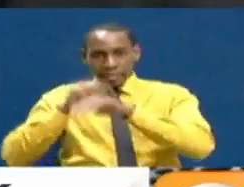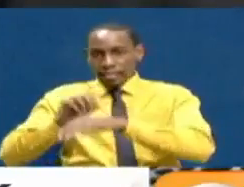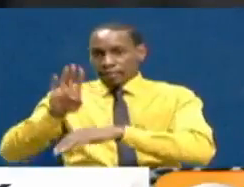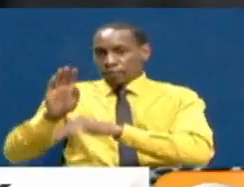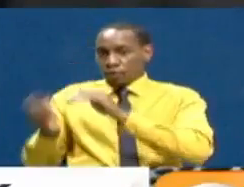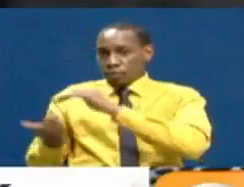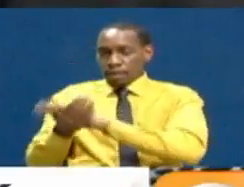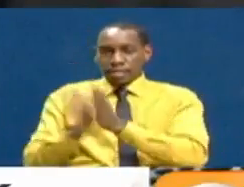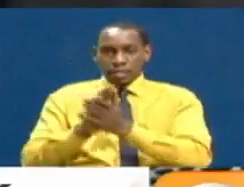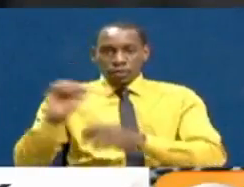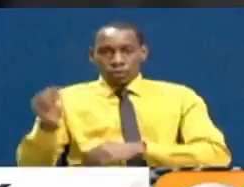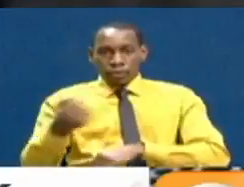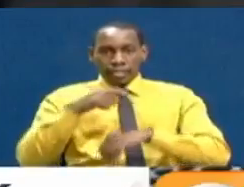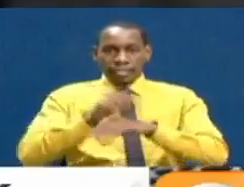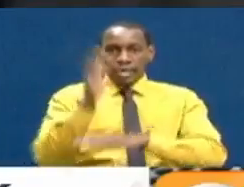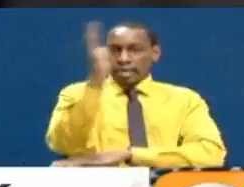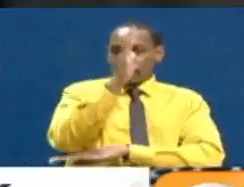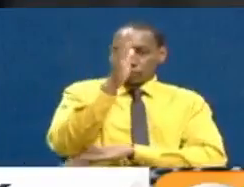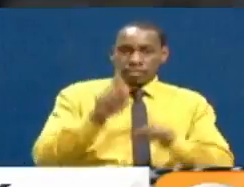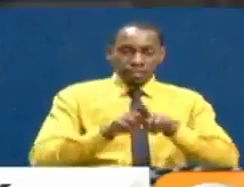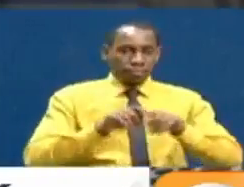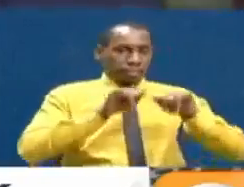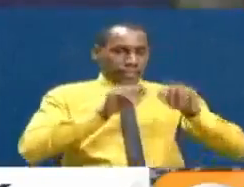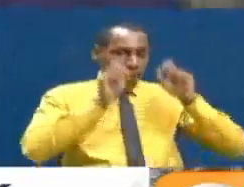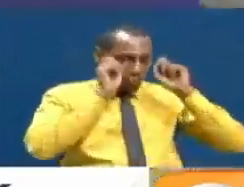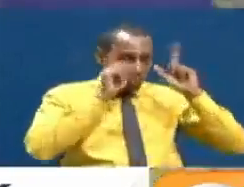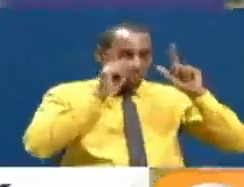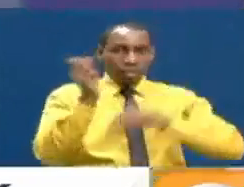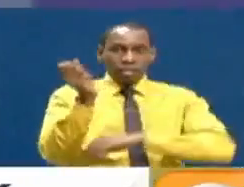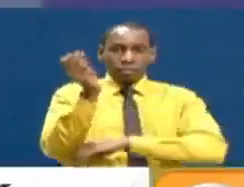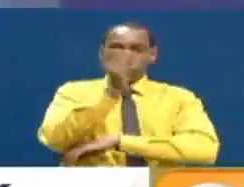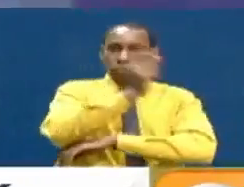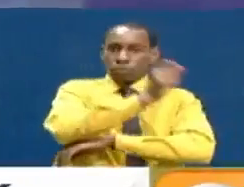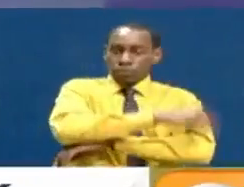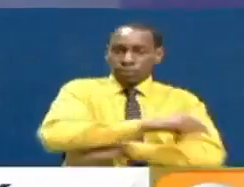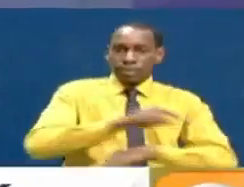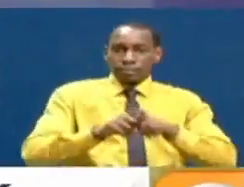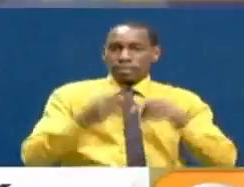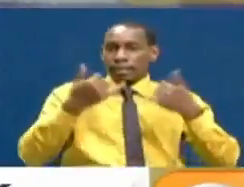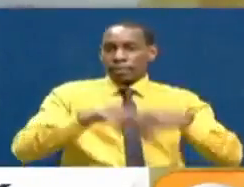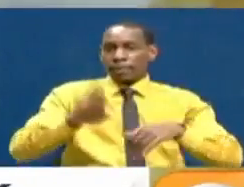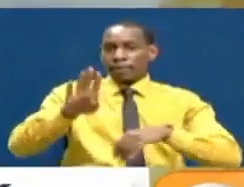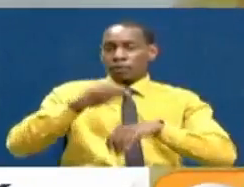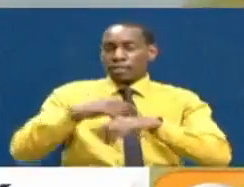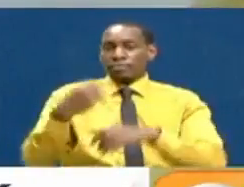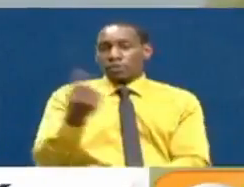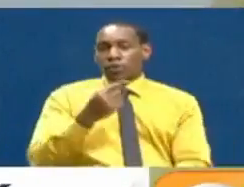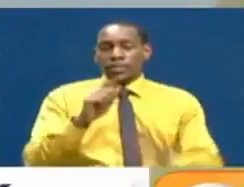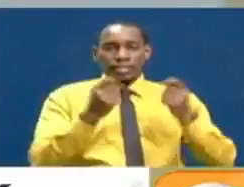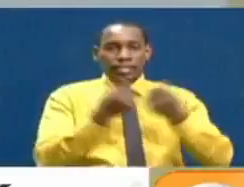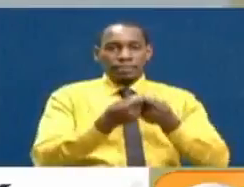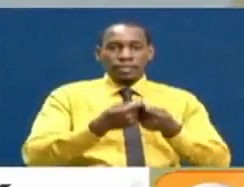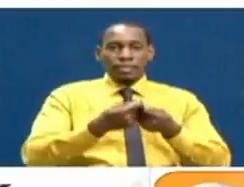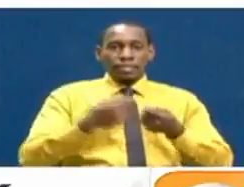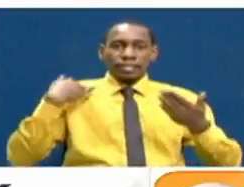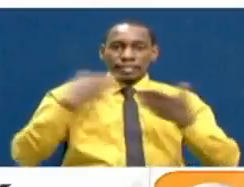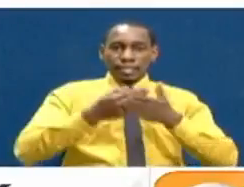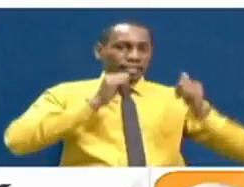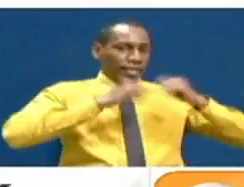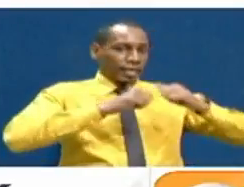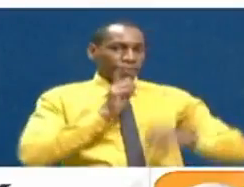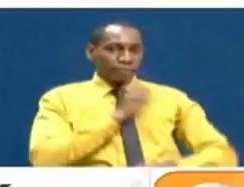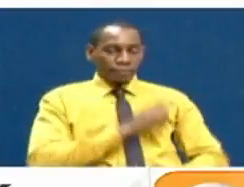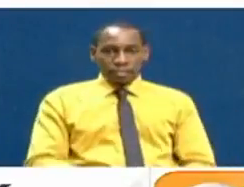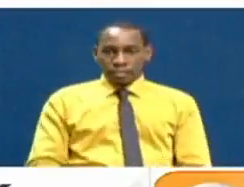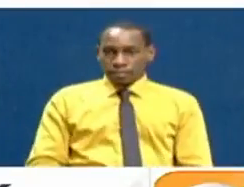a.m. and waking up at midday and staying awake for the rest of the day. He has only played four times for the team since he penned a deal.